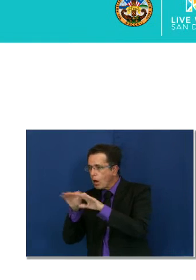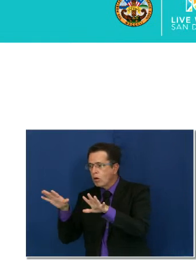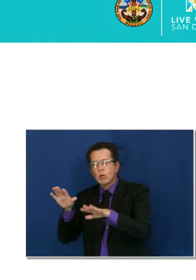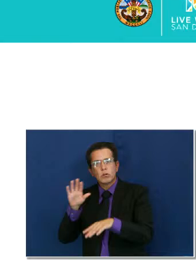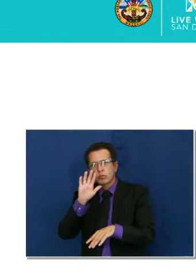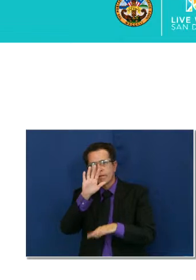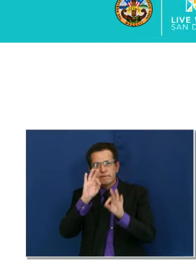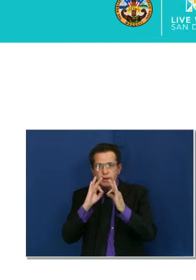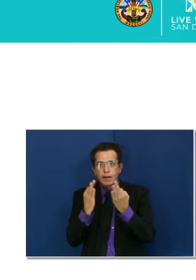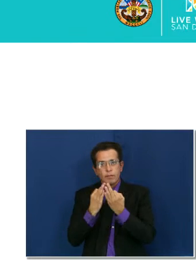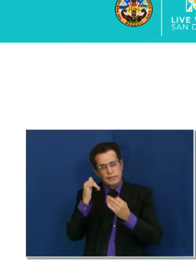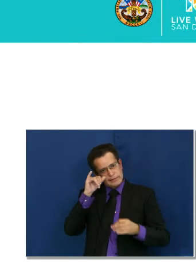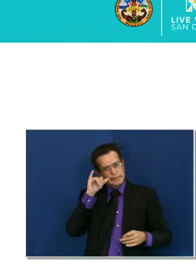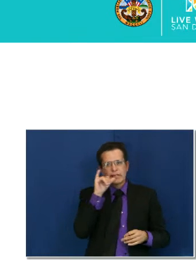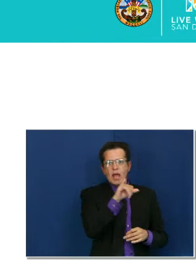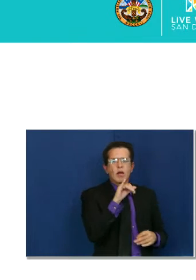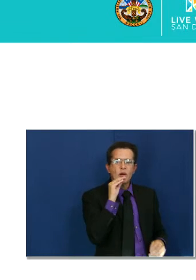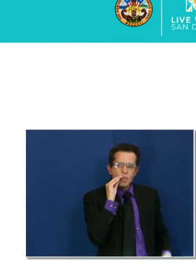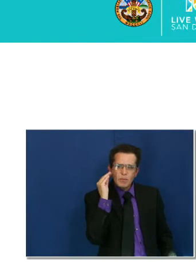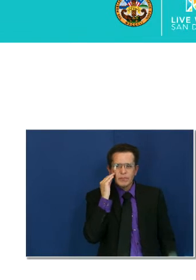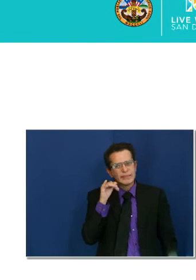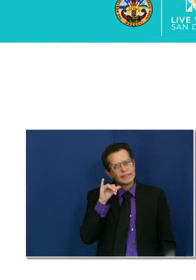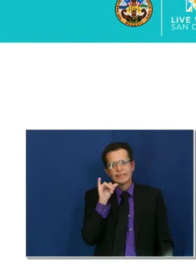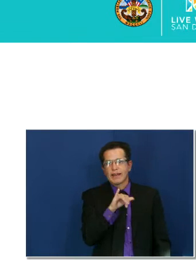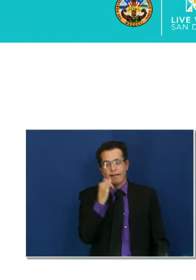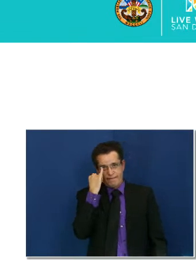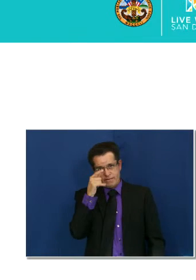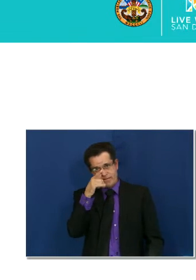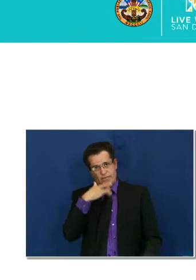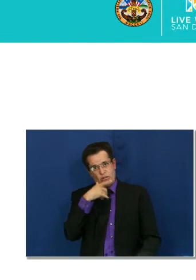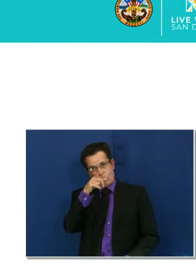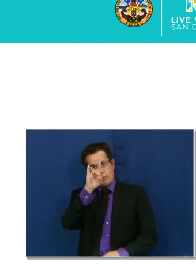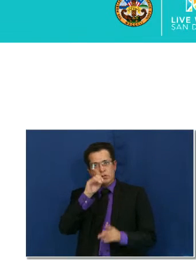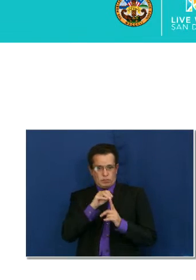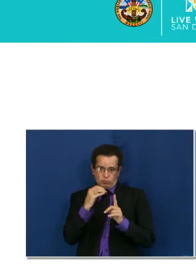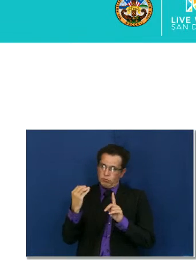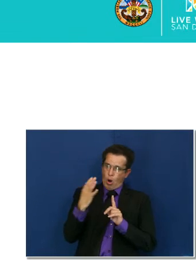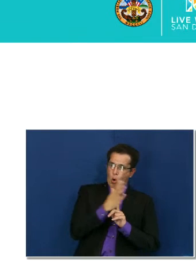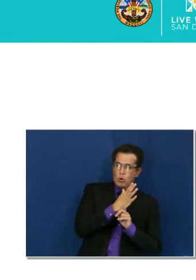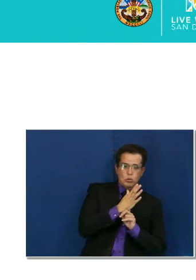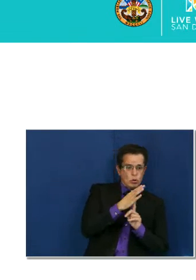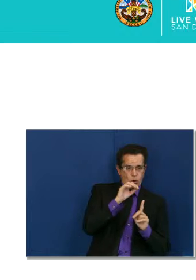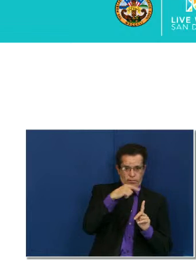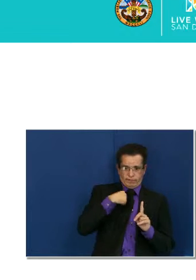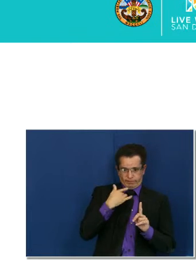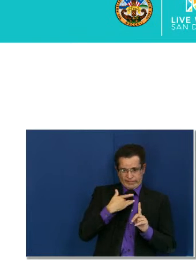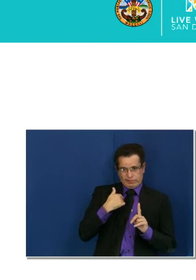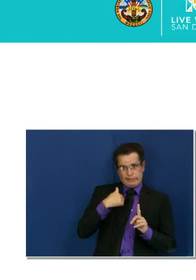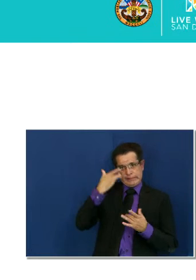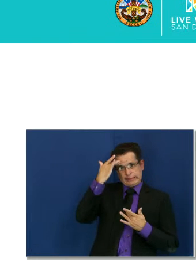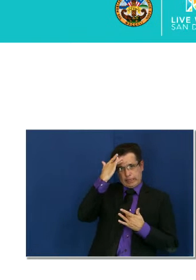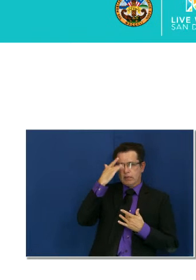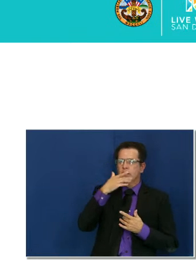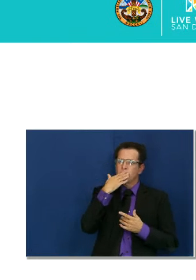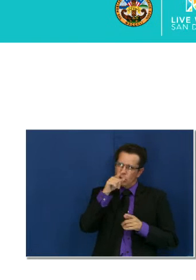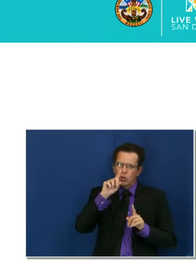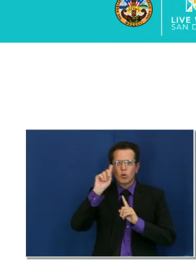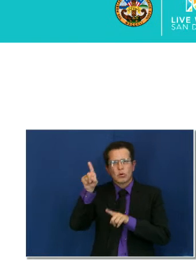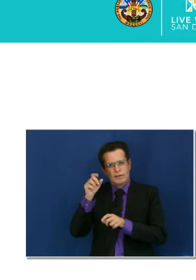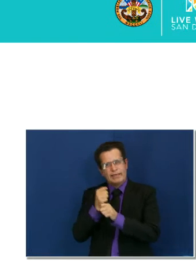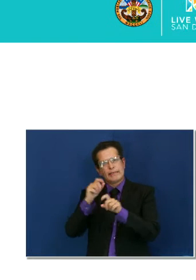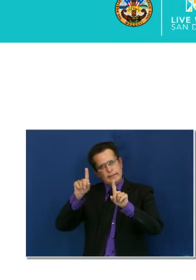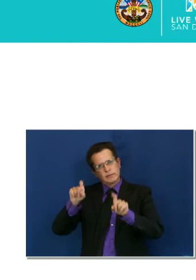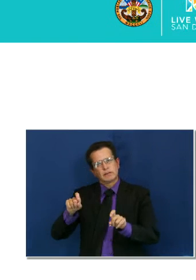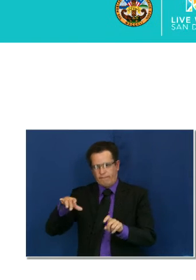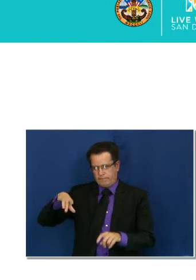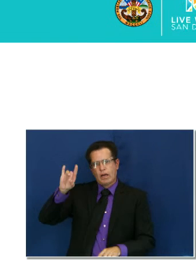become ill, or if you believe you've been exposed to others who are ill, it's very important that you get tested. And